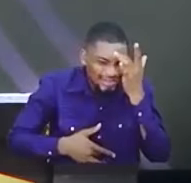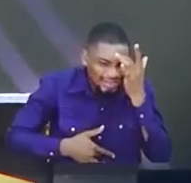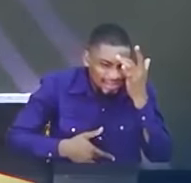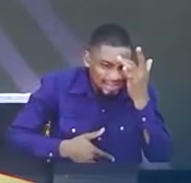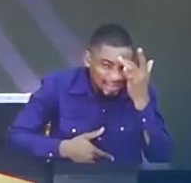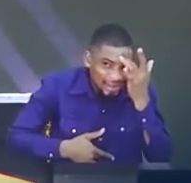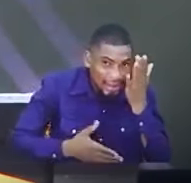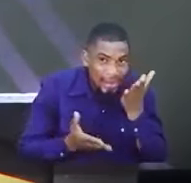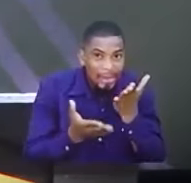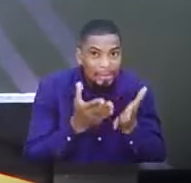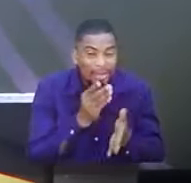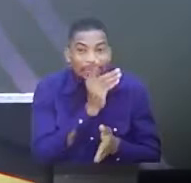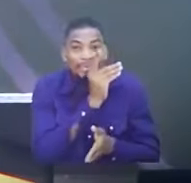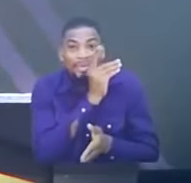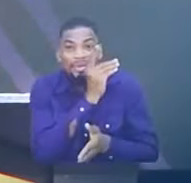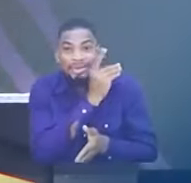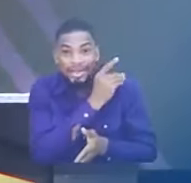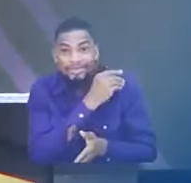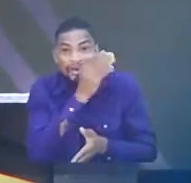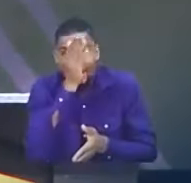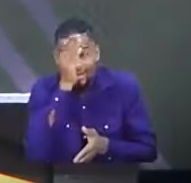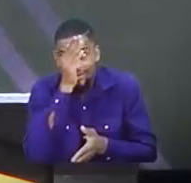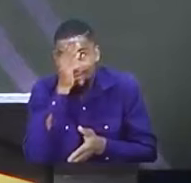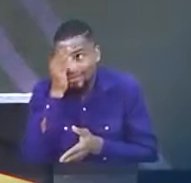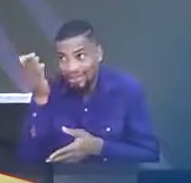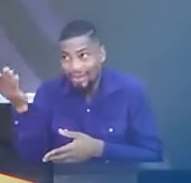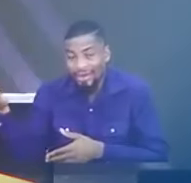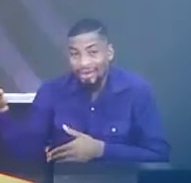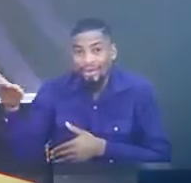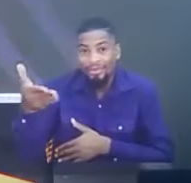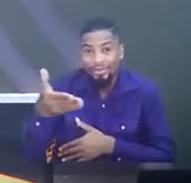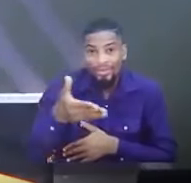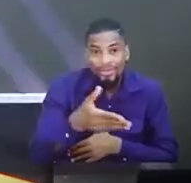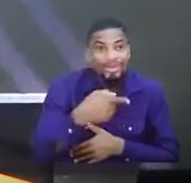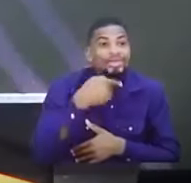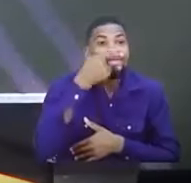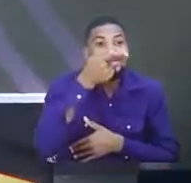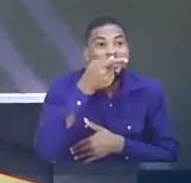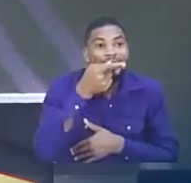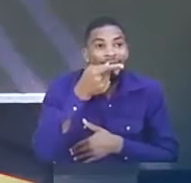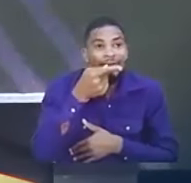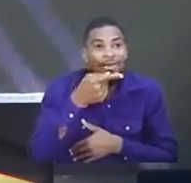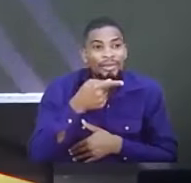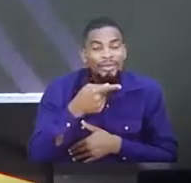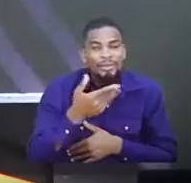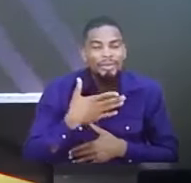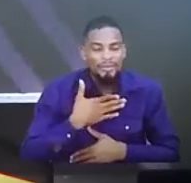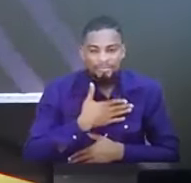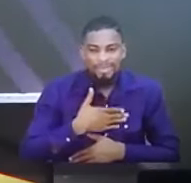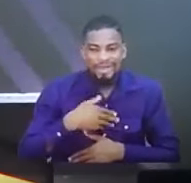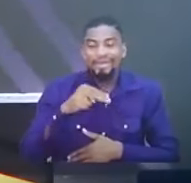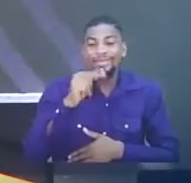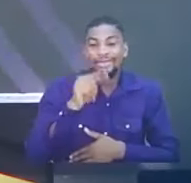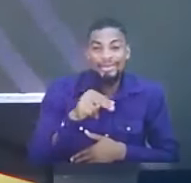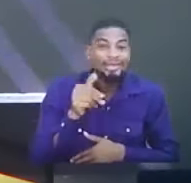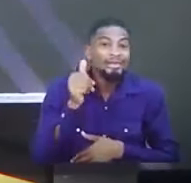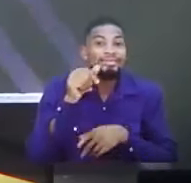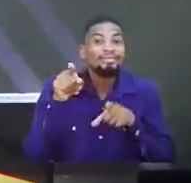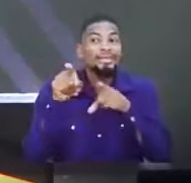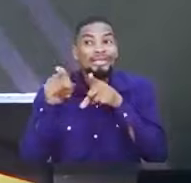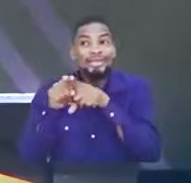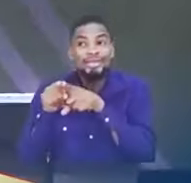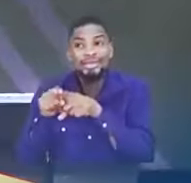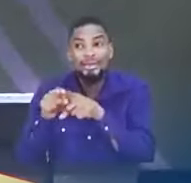you, say to him, 'I would like my sister Tamar to come and give me something to eat. Let